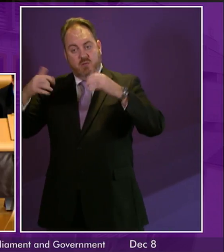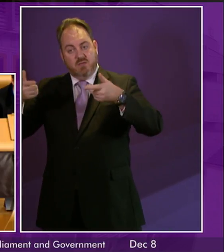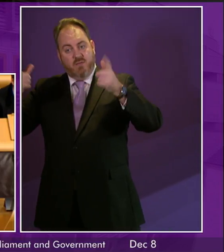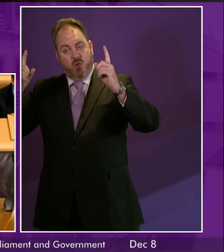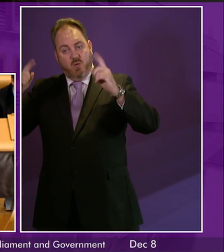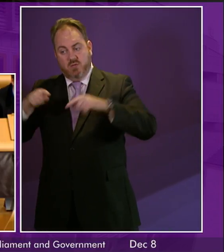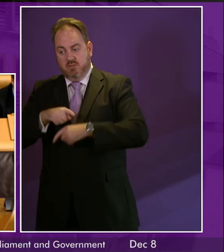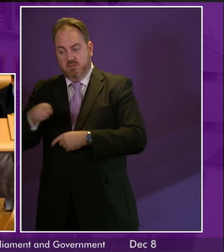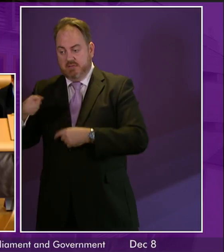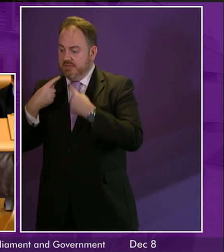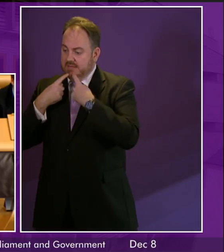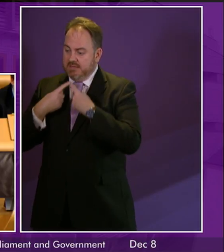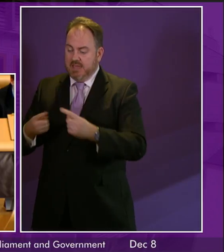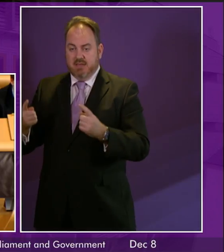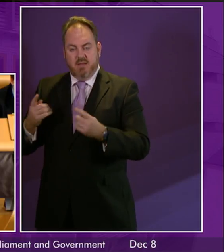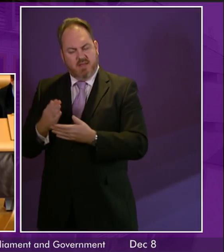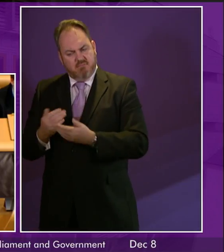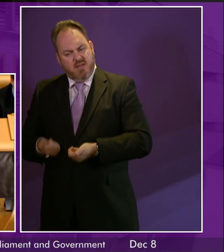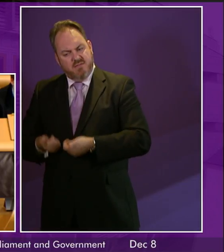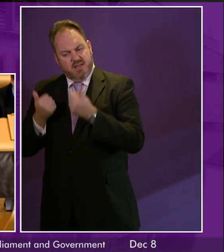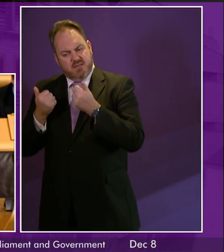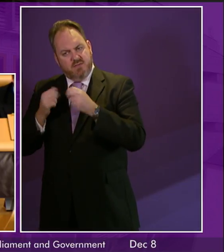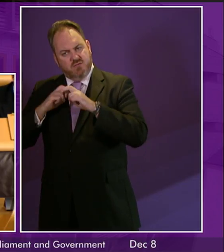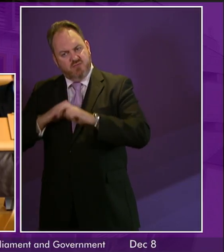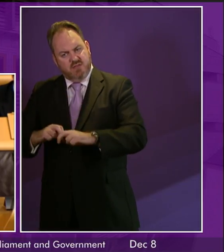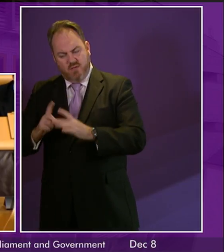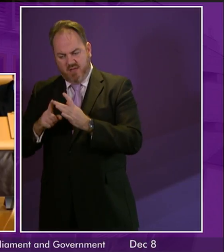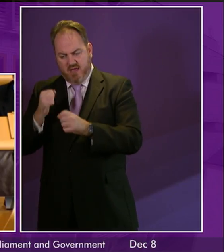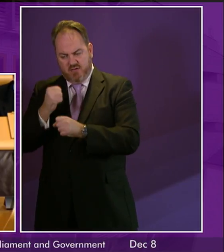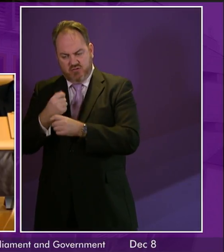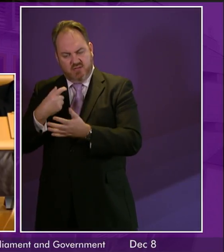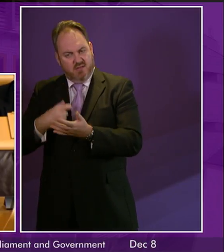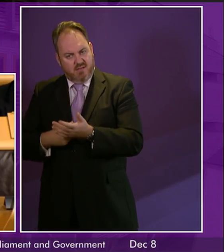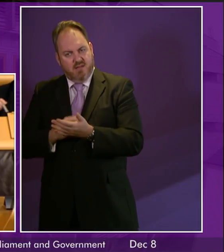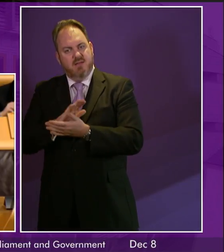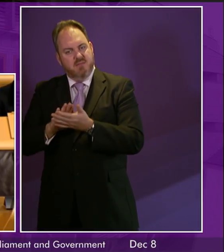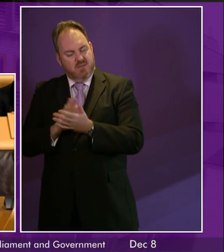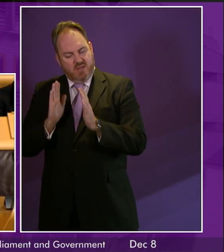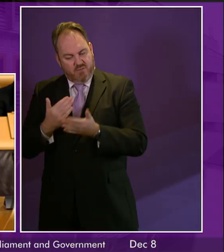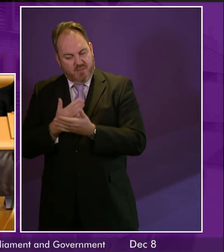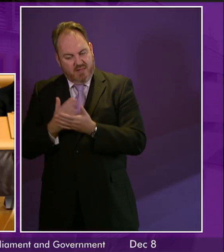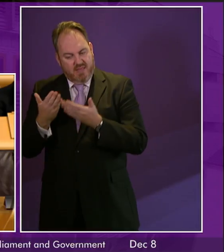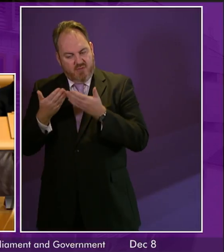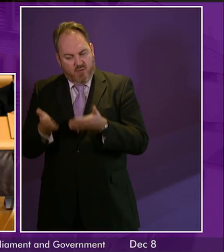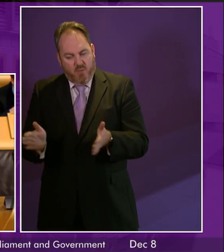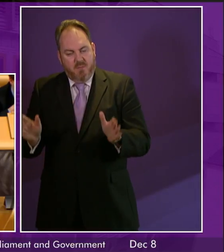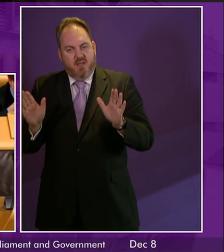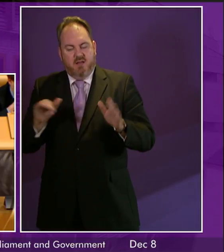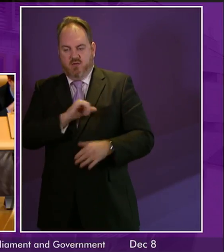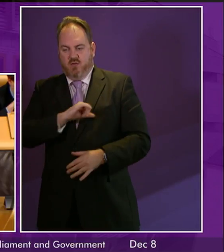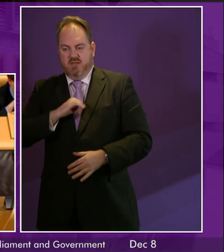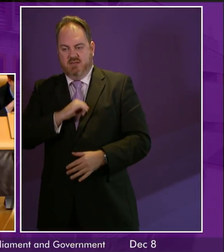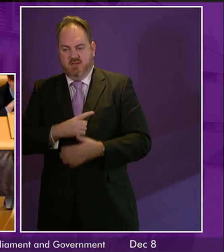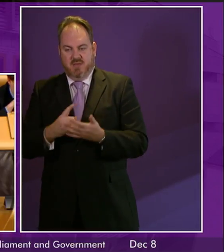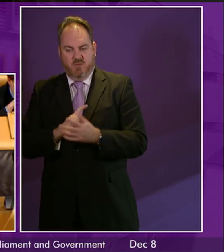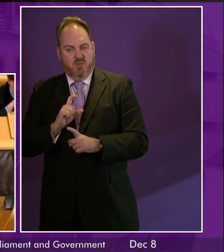issues, stated that effective scrutiny of intergovernmental relations requires both greater transparency than currently exists